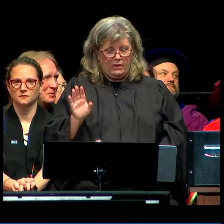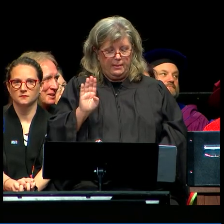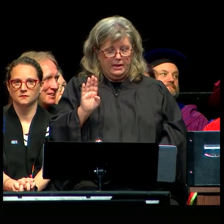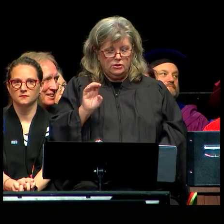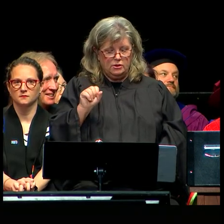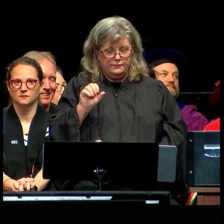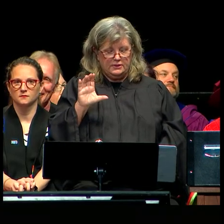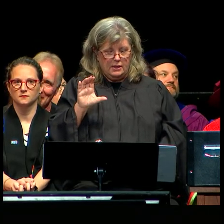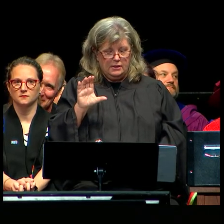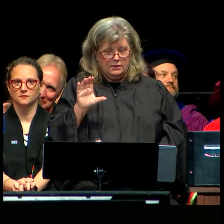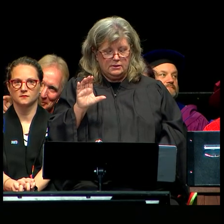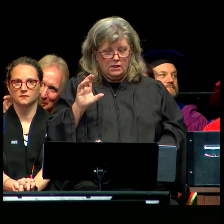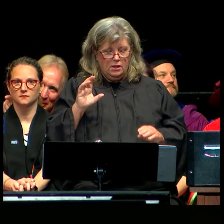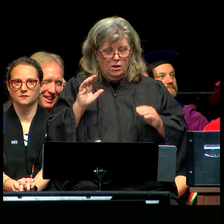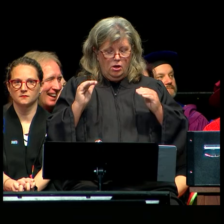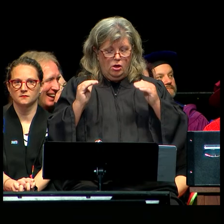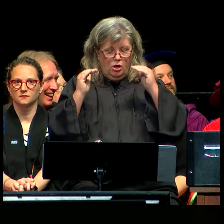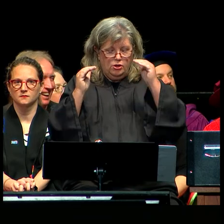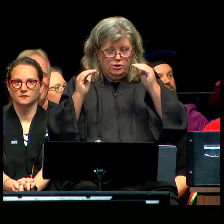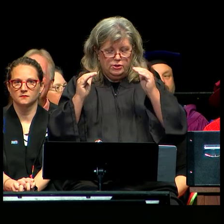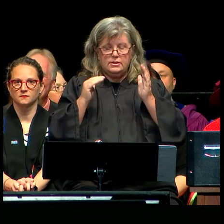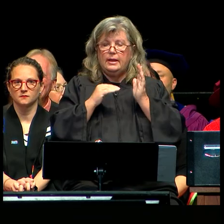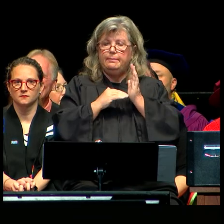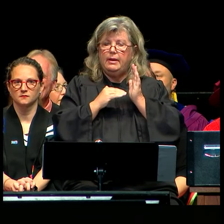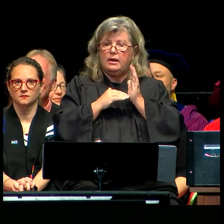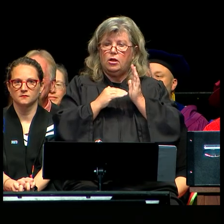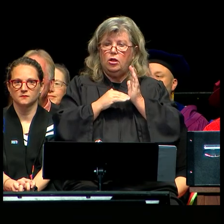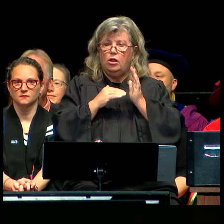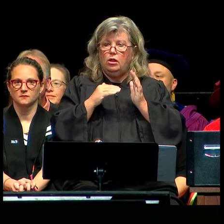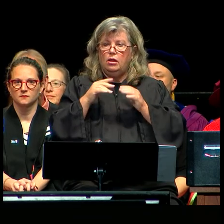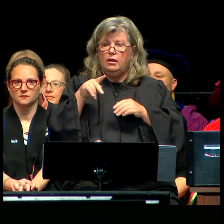Bachelor of Science, Honors in Medical Physics.